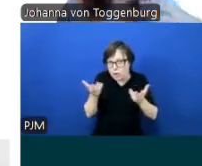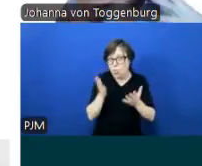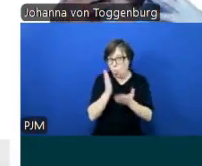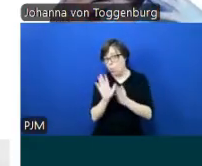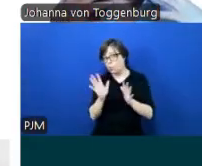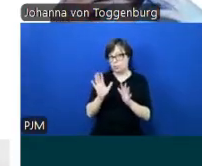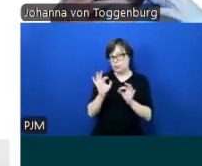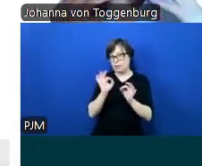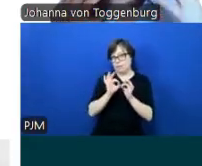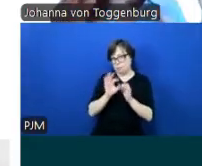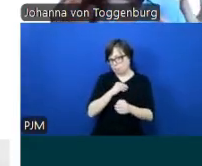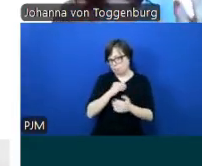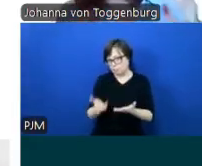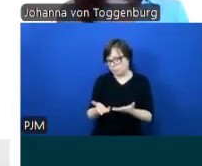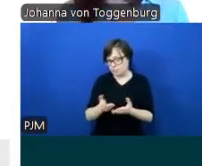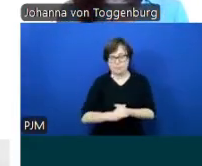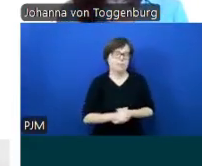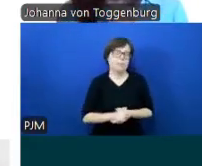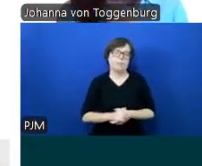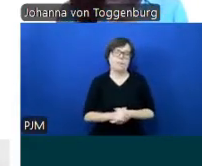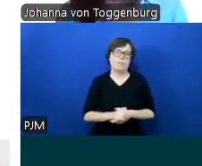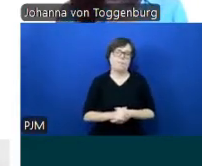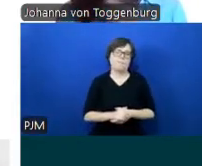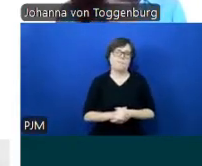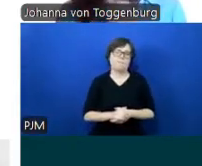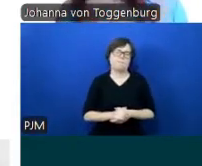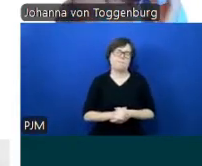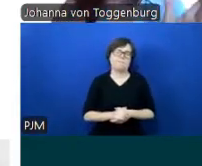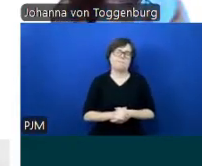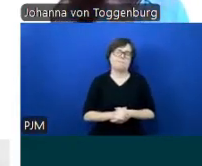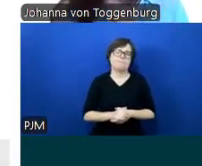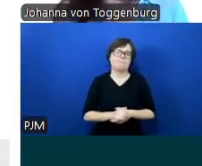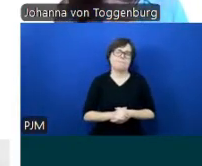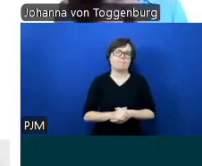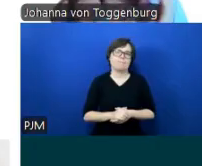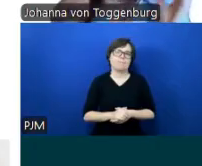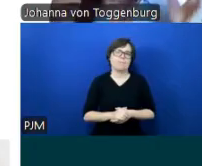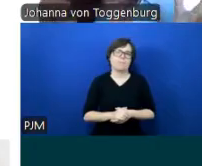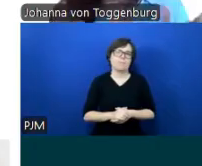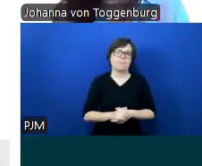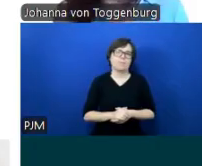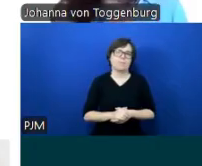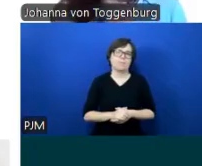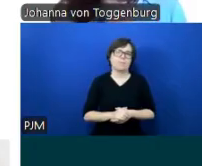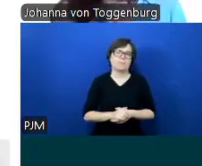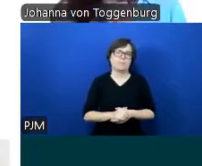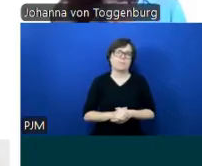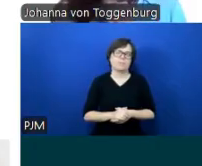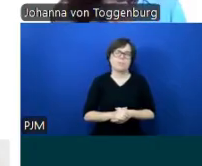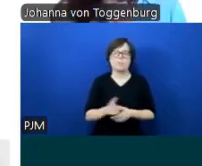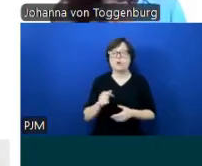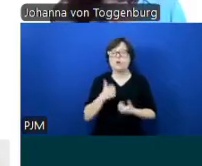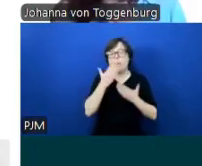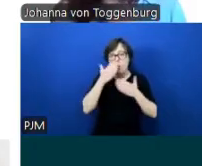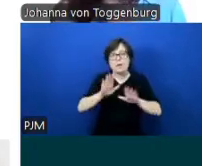just to support the argument that even if you don't have the extensive finances, the time